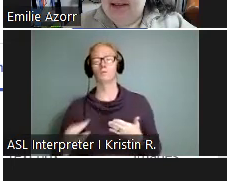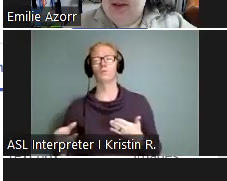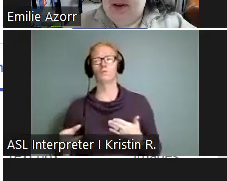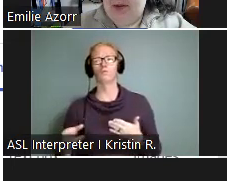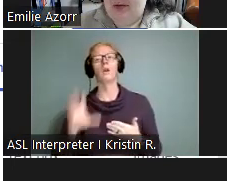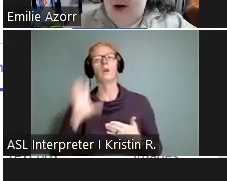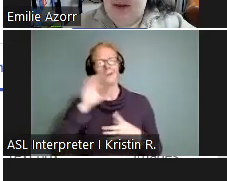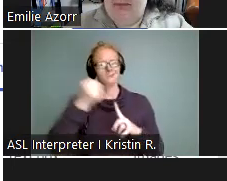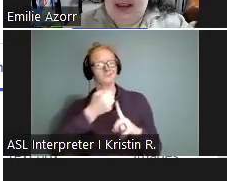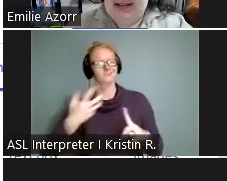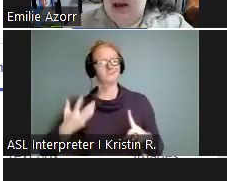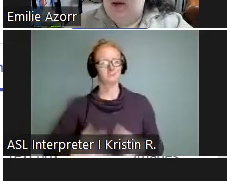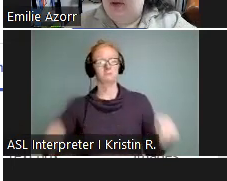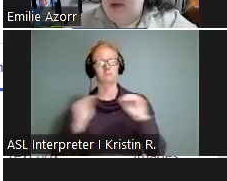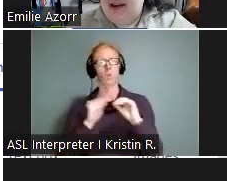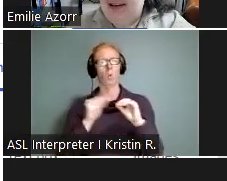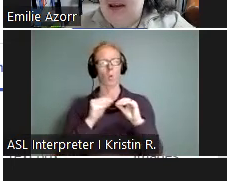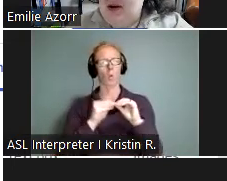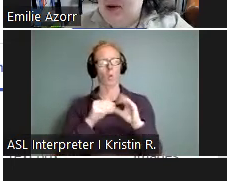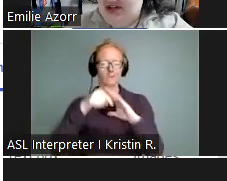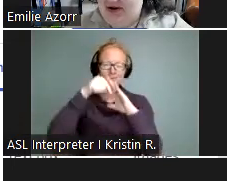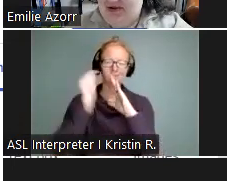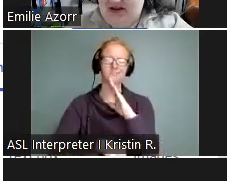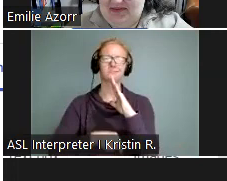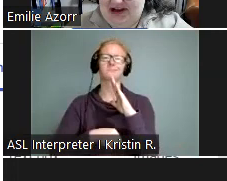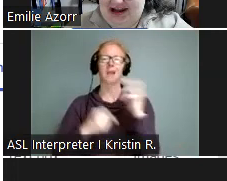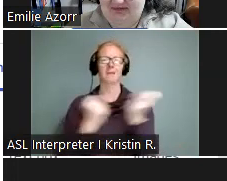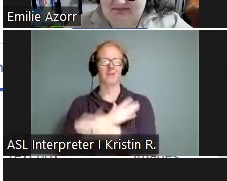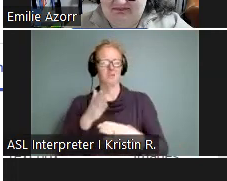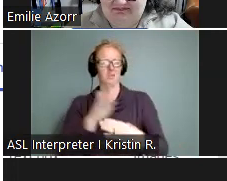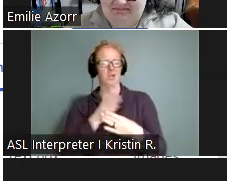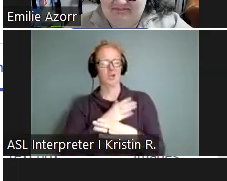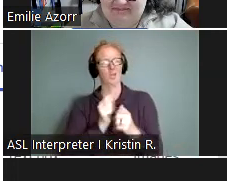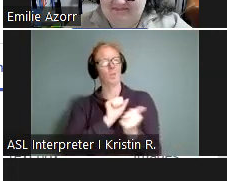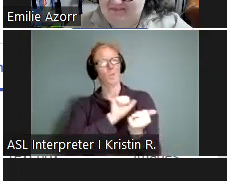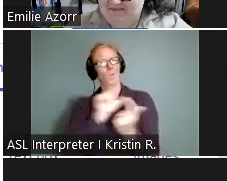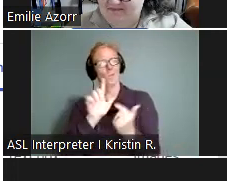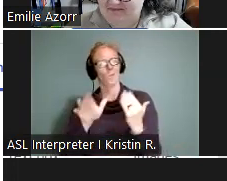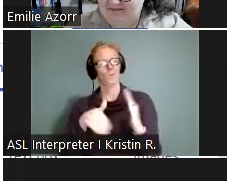going to get into a little bit more of the meat of what we're sharing with the community?